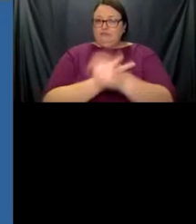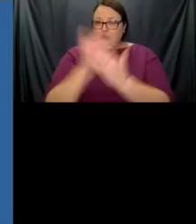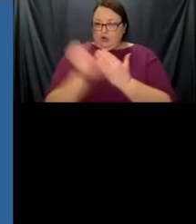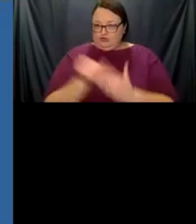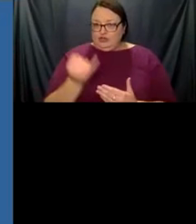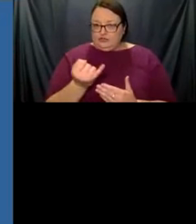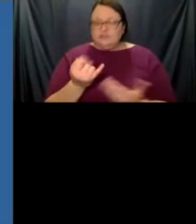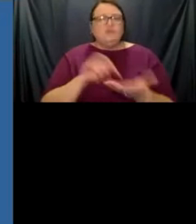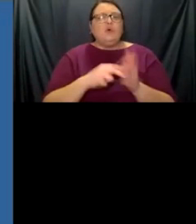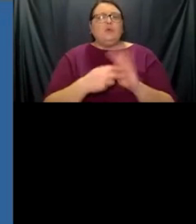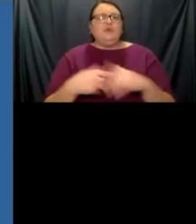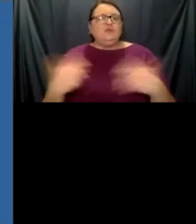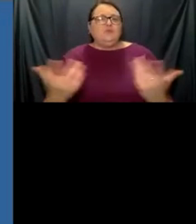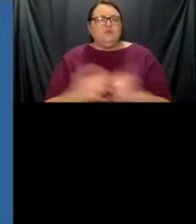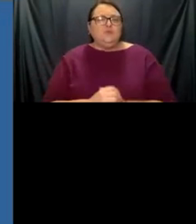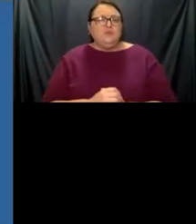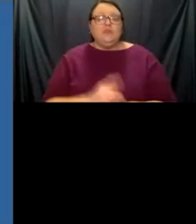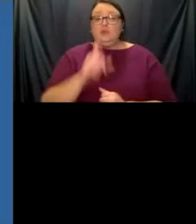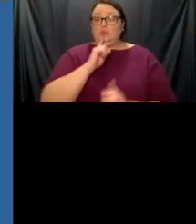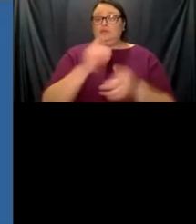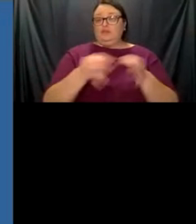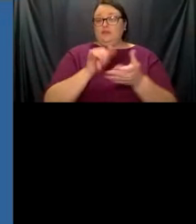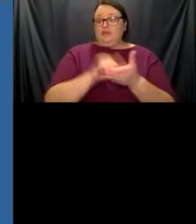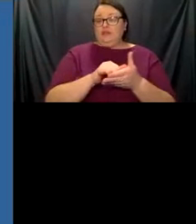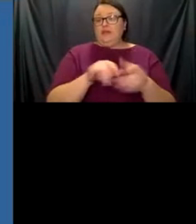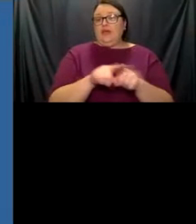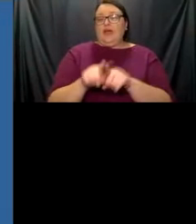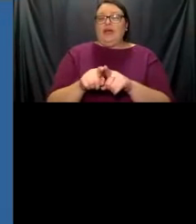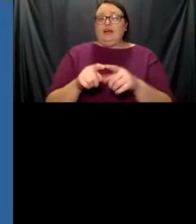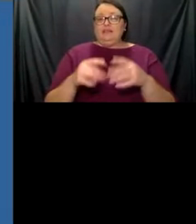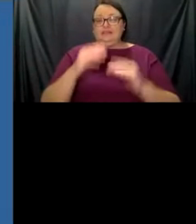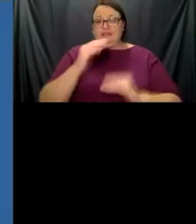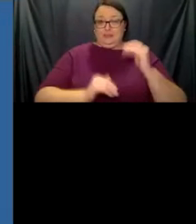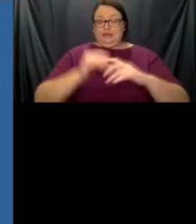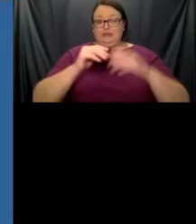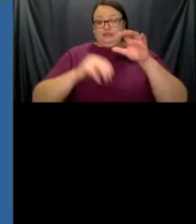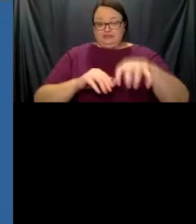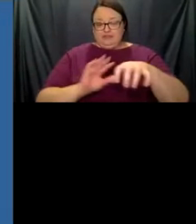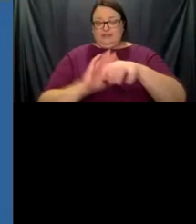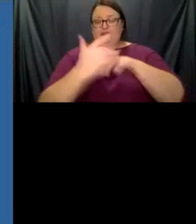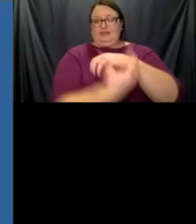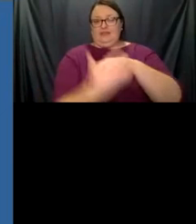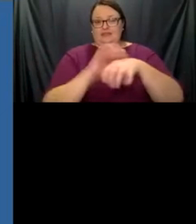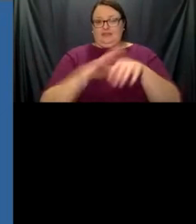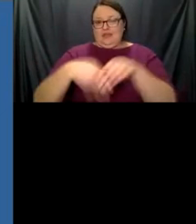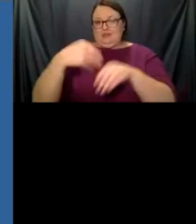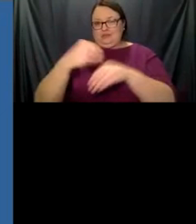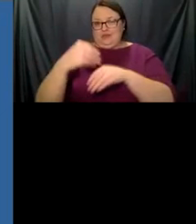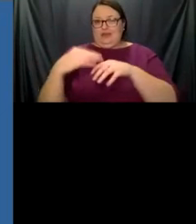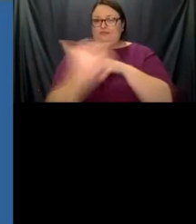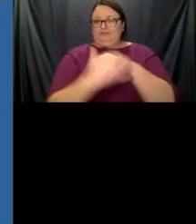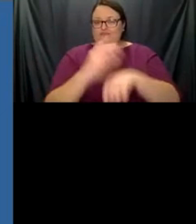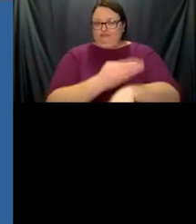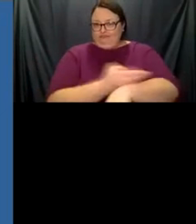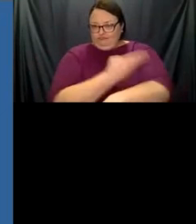para completar ese proyecto que resultó difícil. And so when you compare